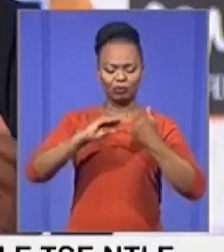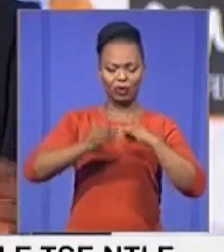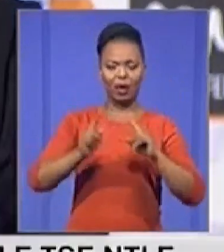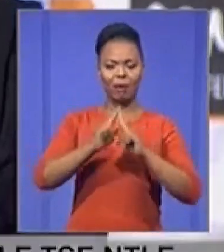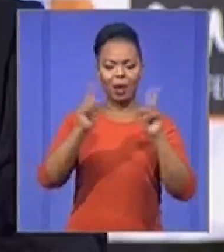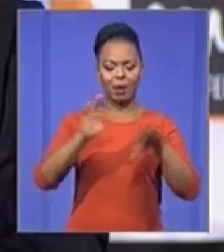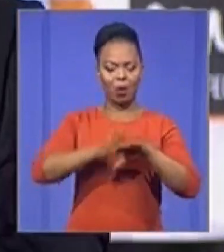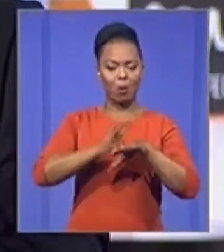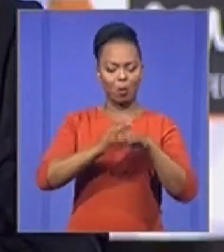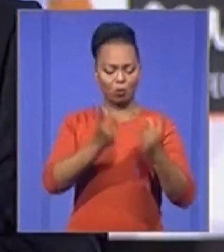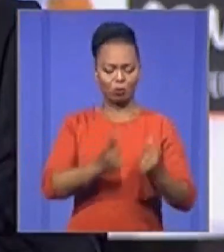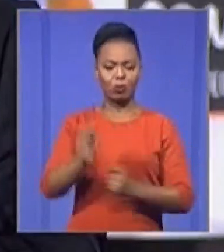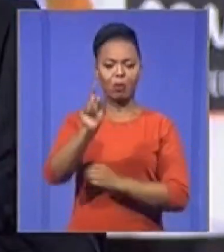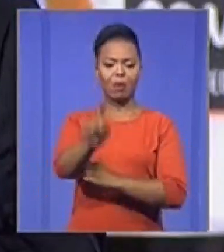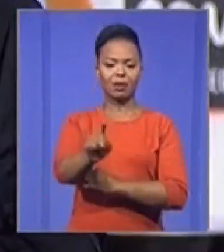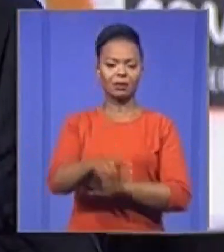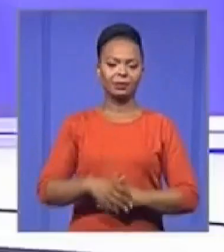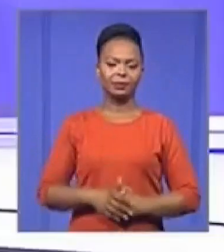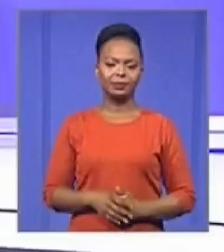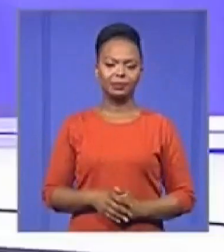to do much more.